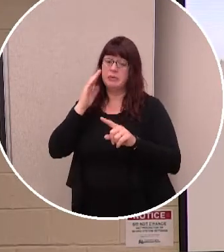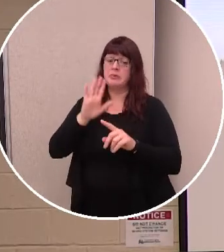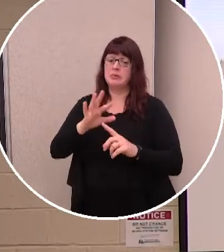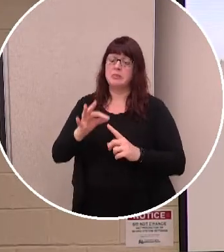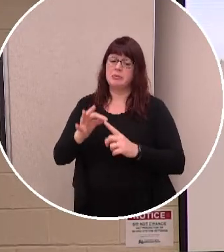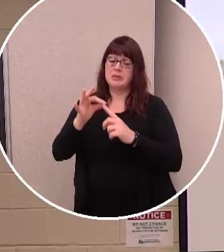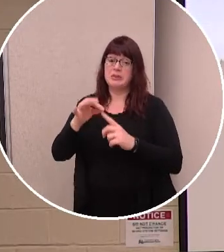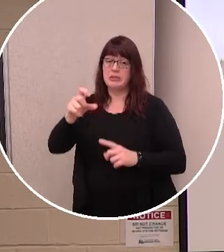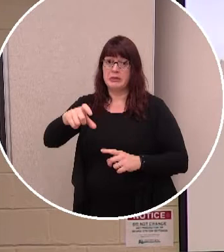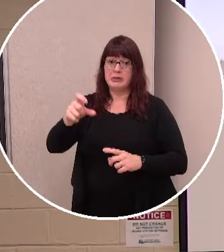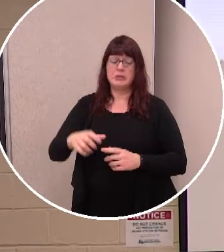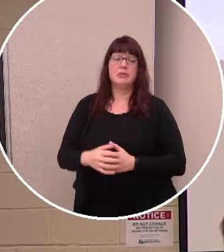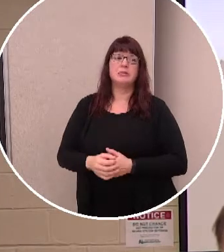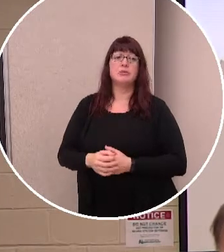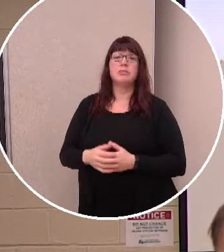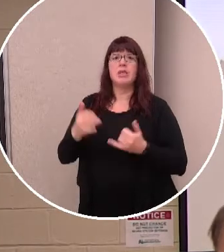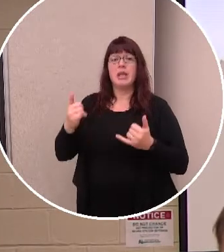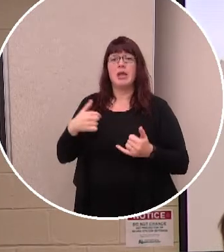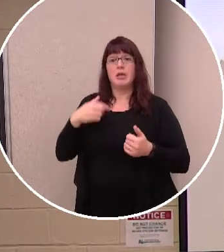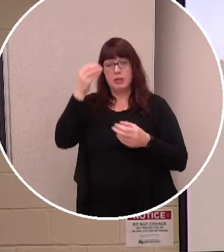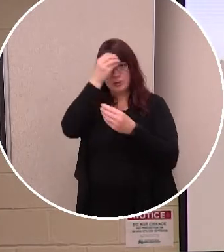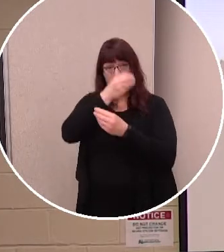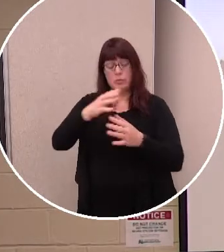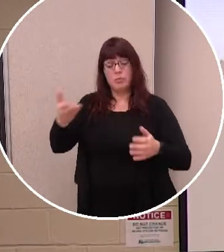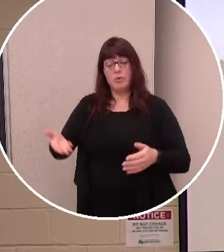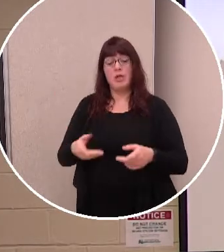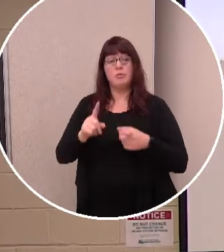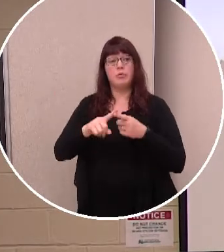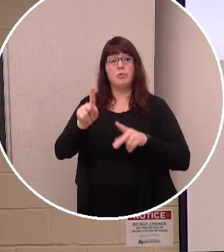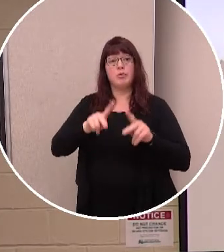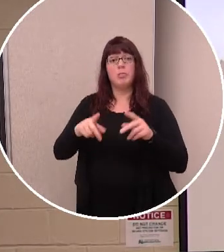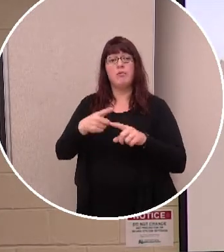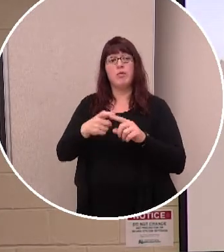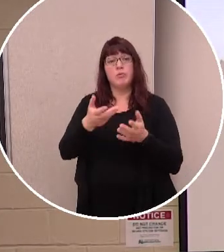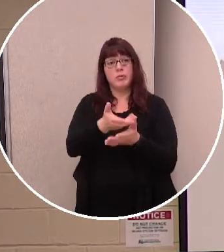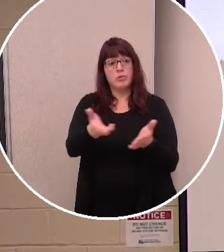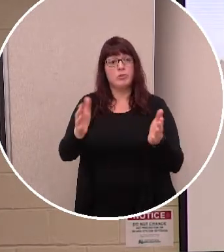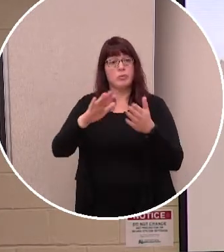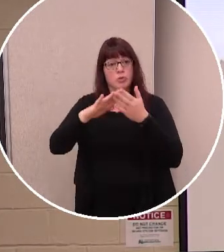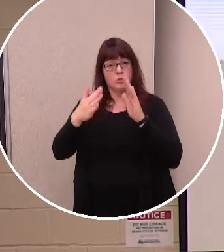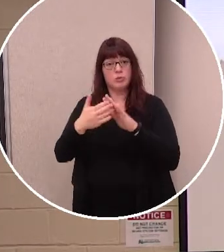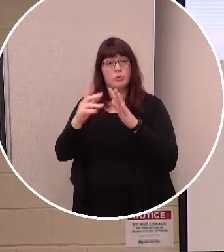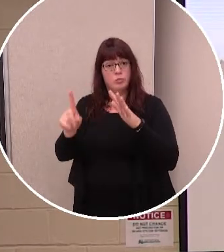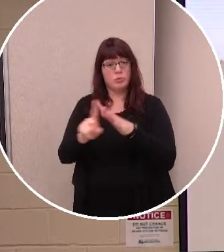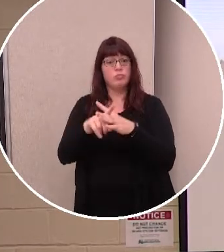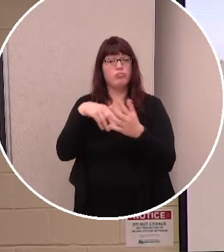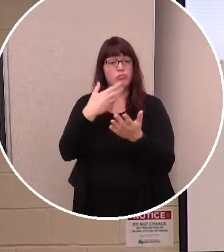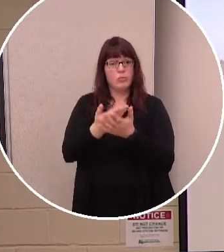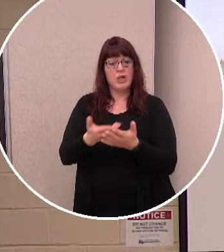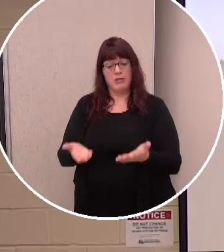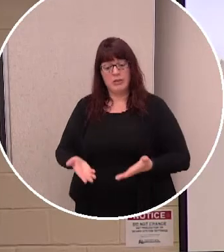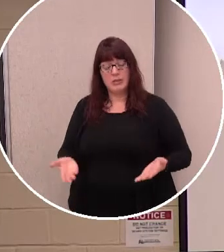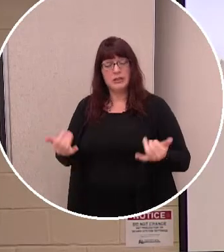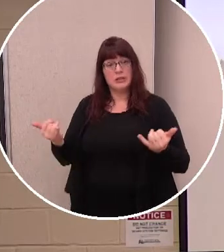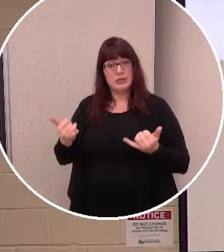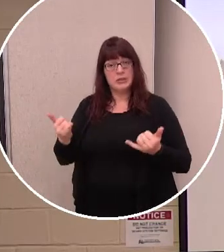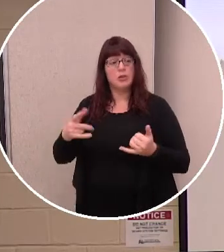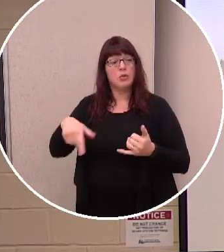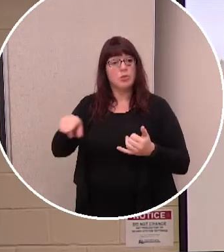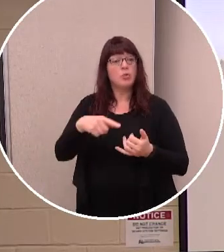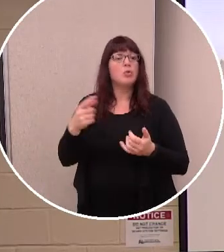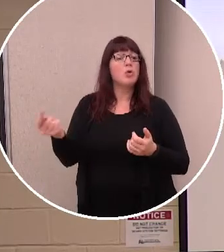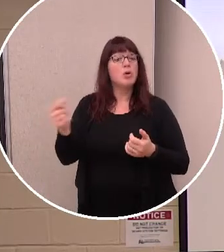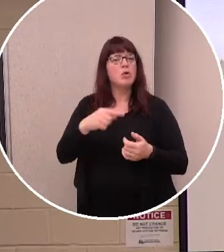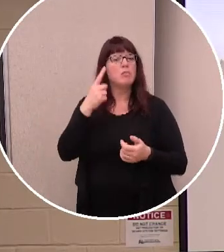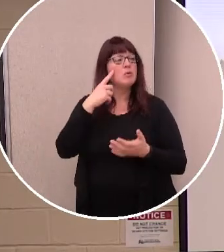Without further ado, welcome to the people from the general community who have come out today to take or